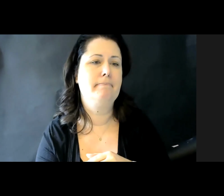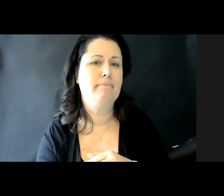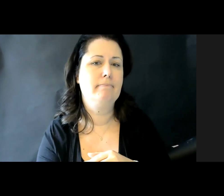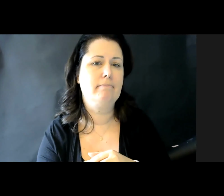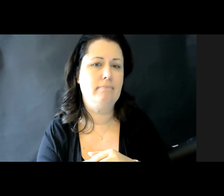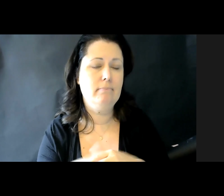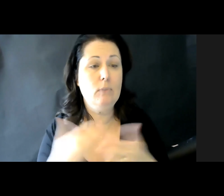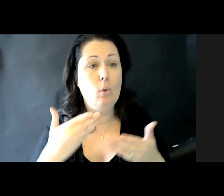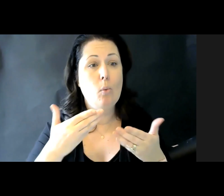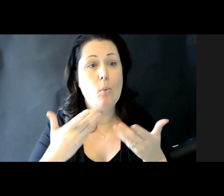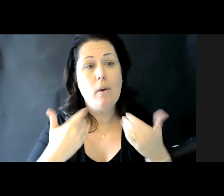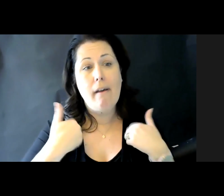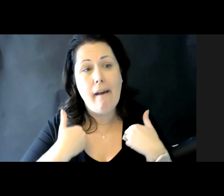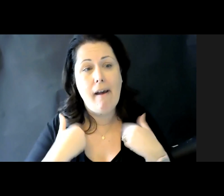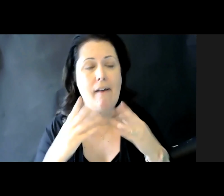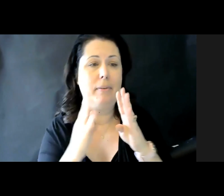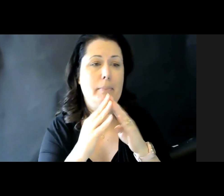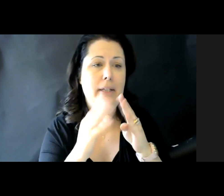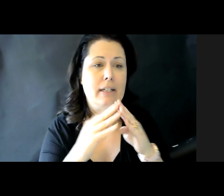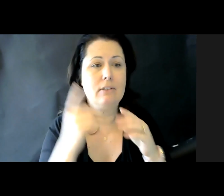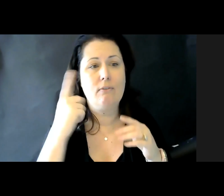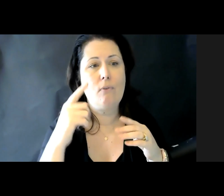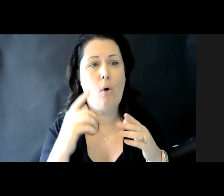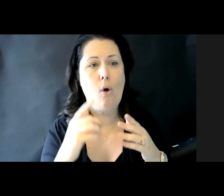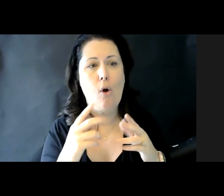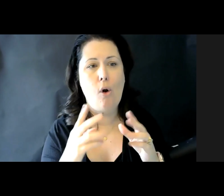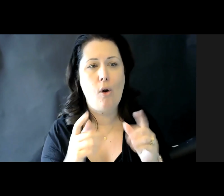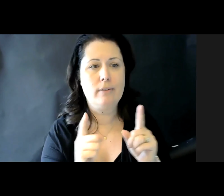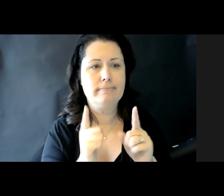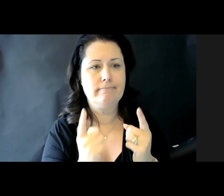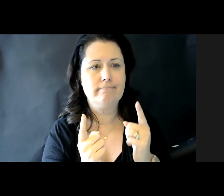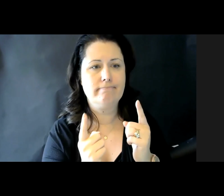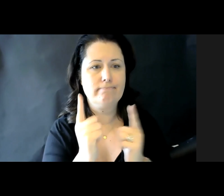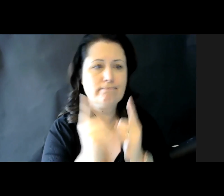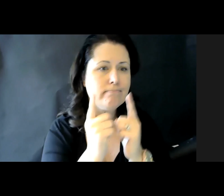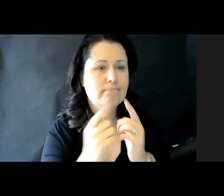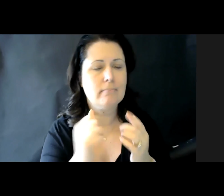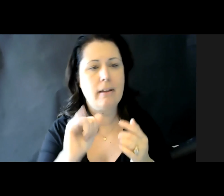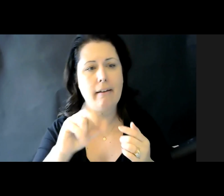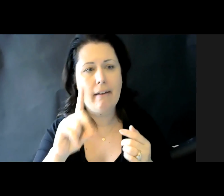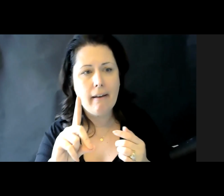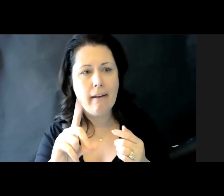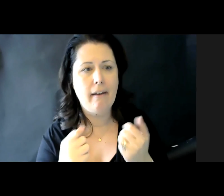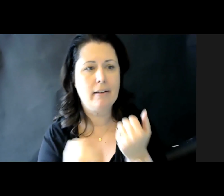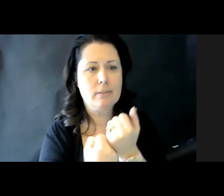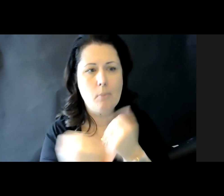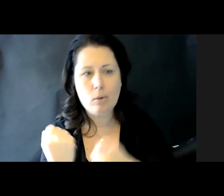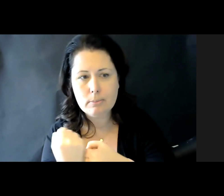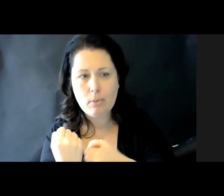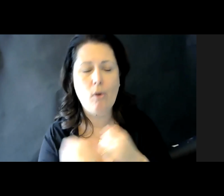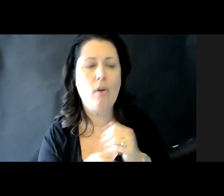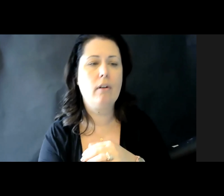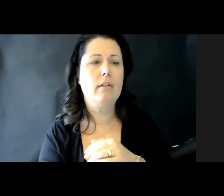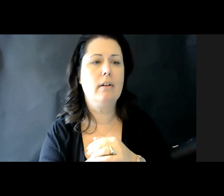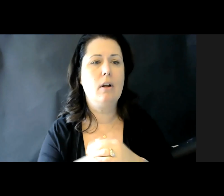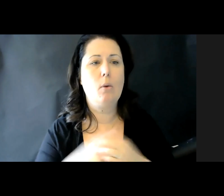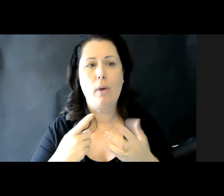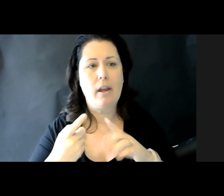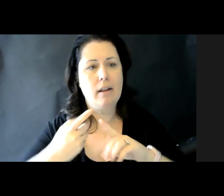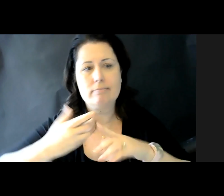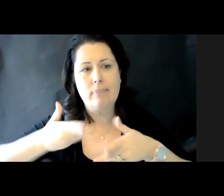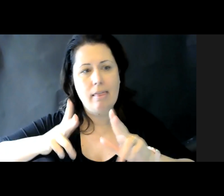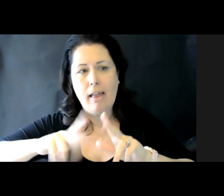We host mutual aid meetings. We rent or donate the space out to any group, recovery